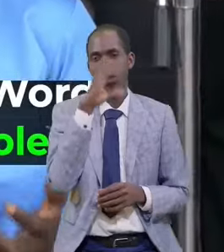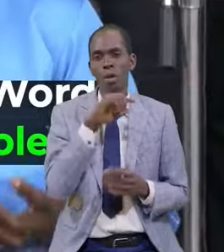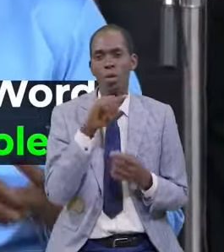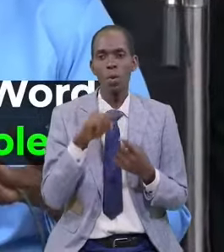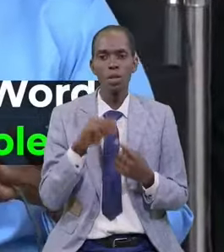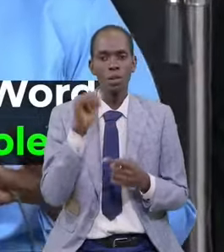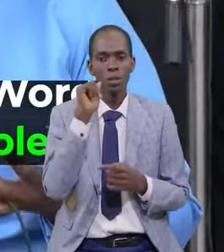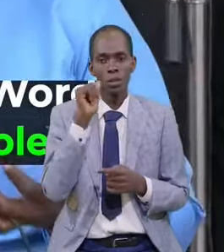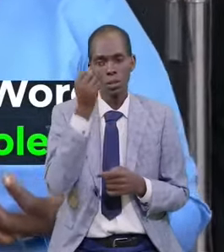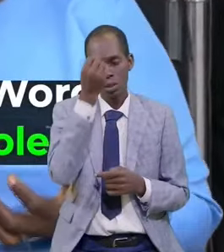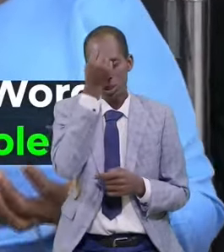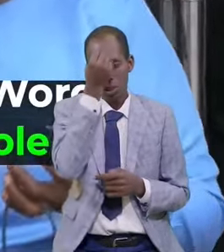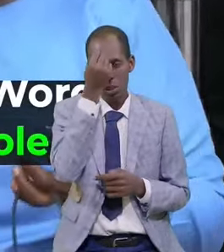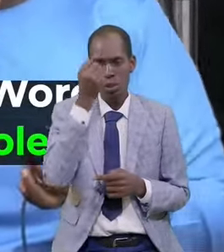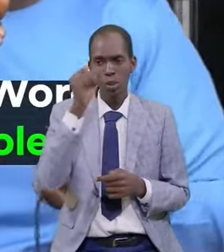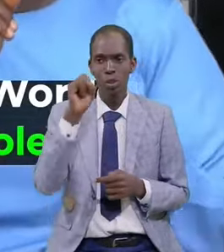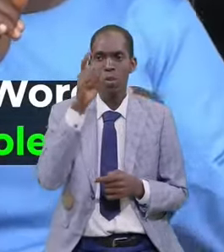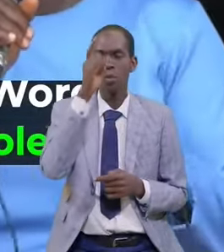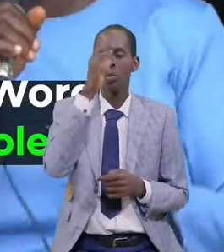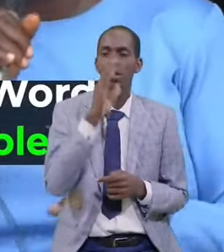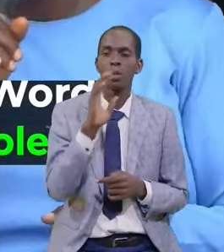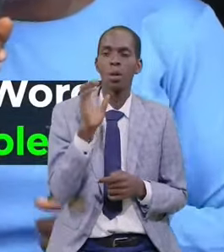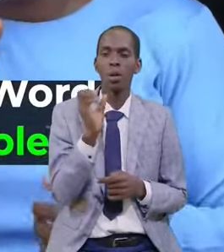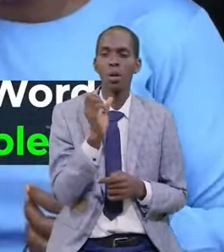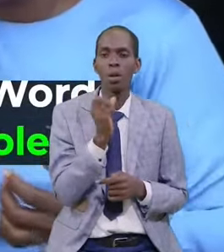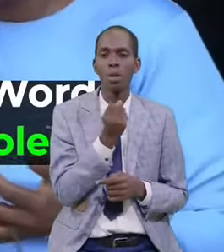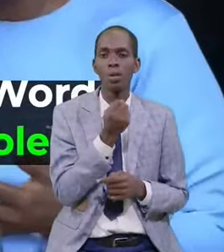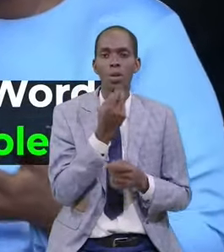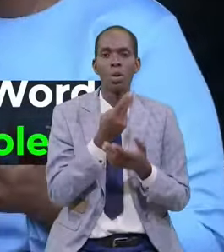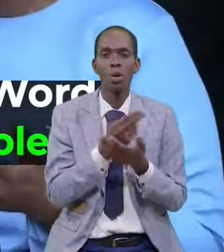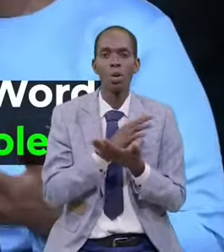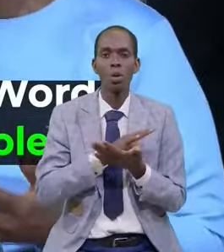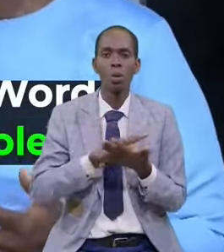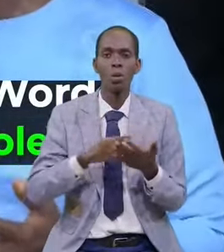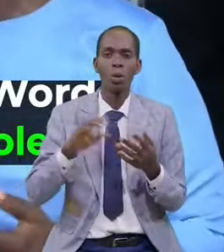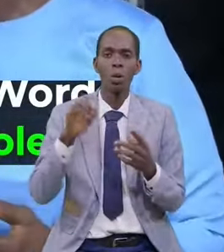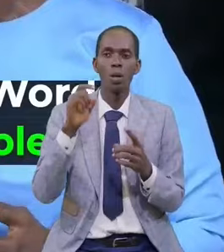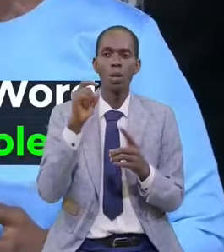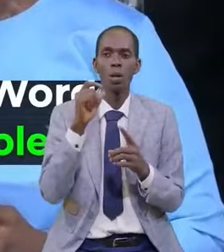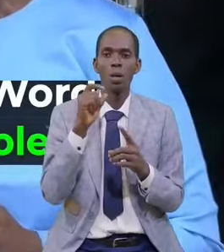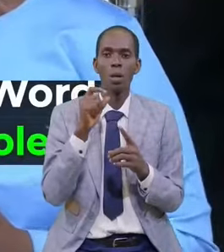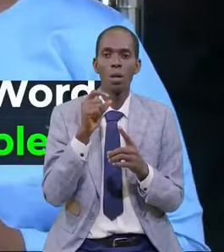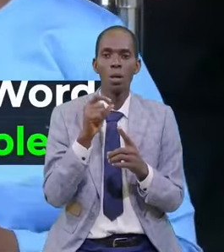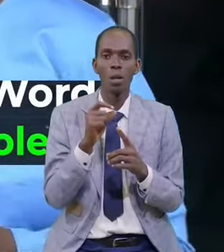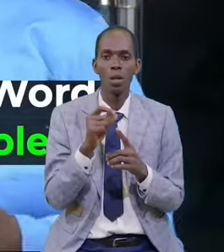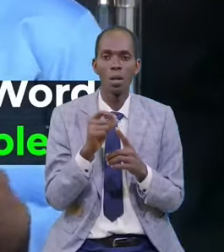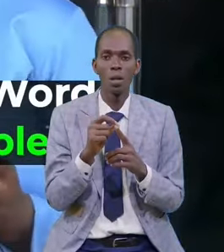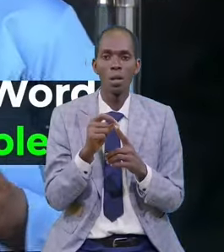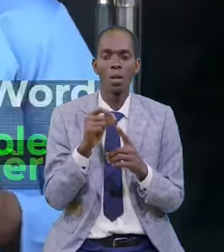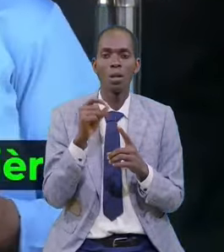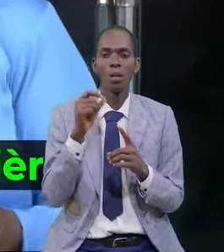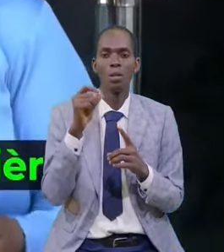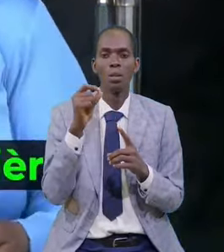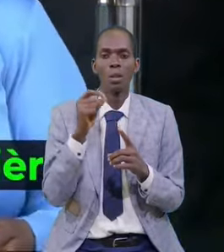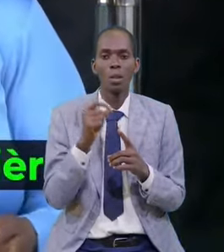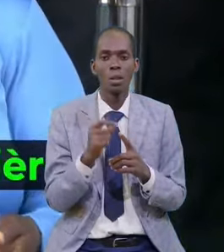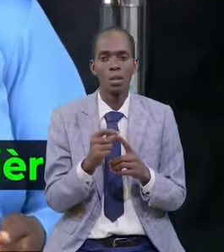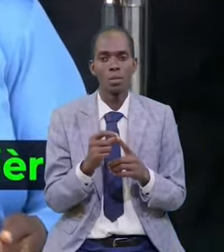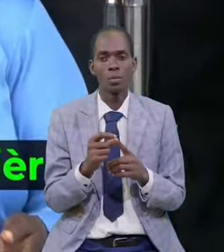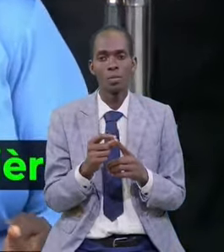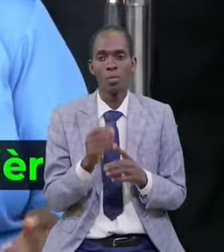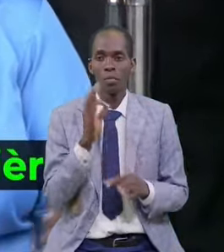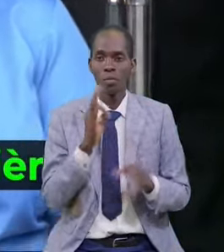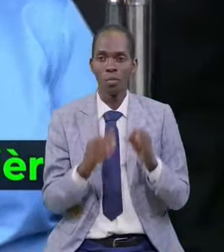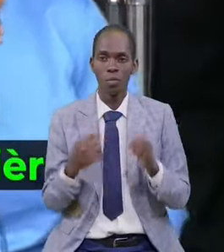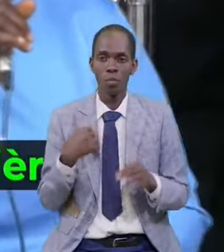when she so God's holy word if we